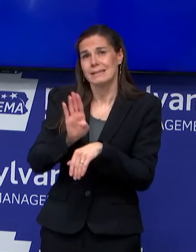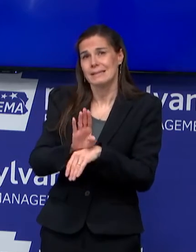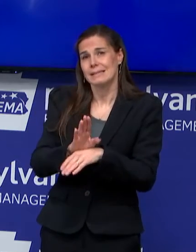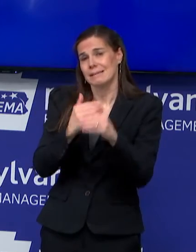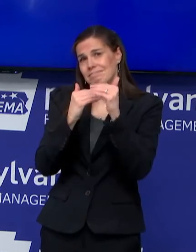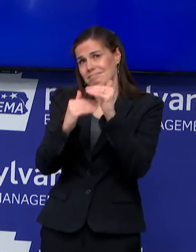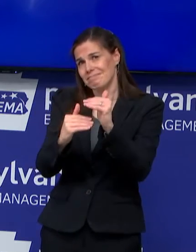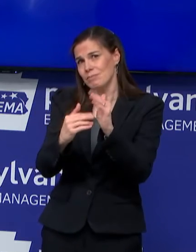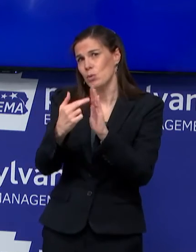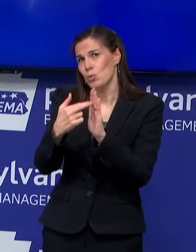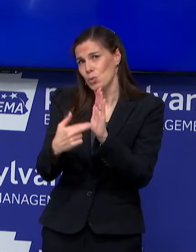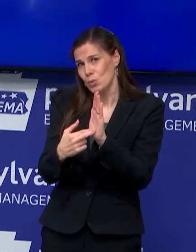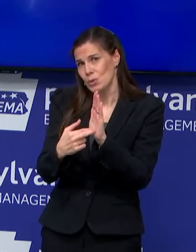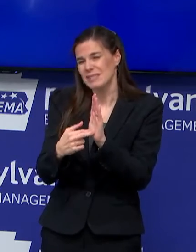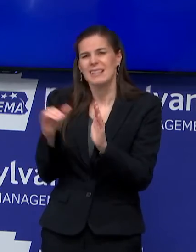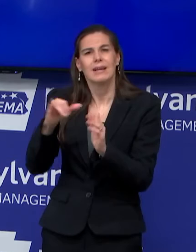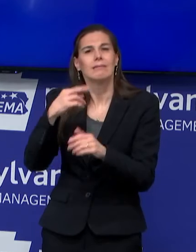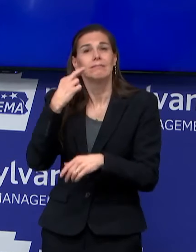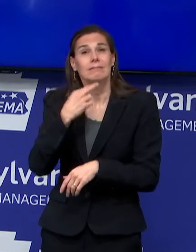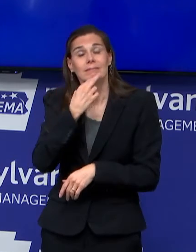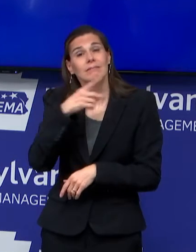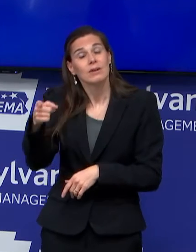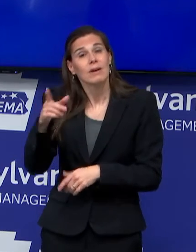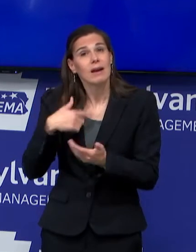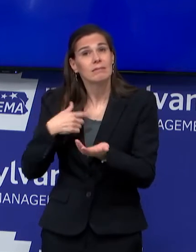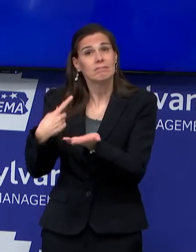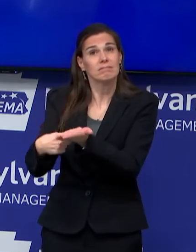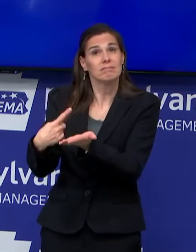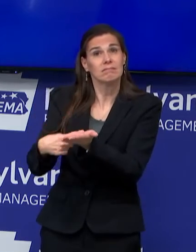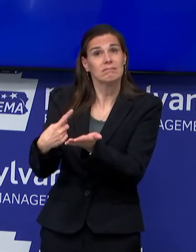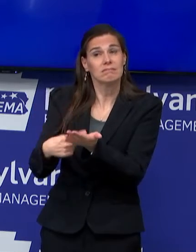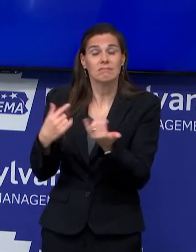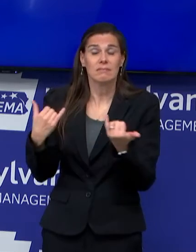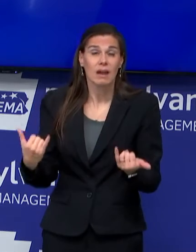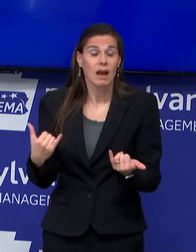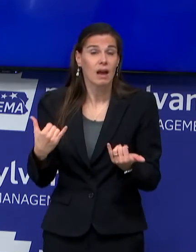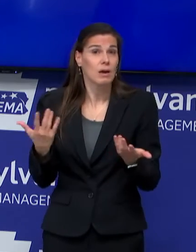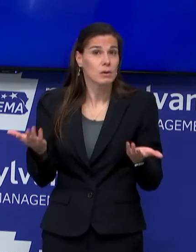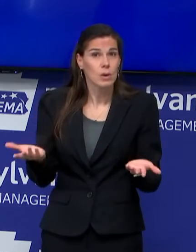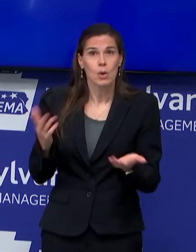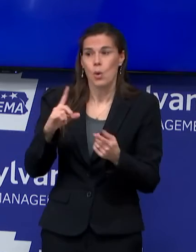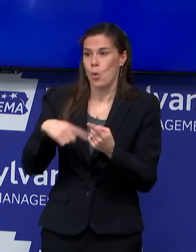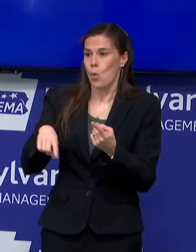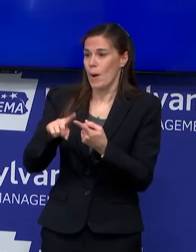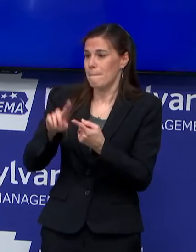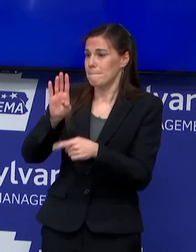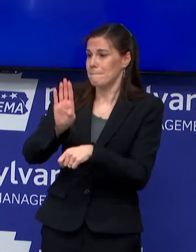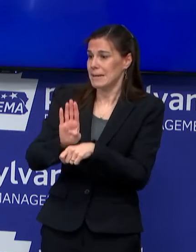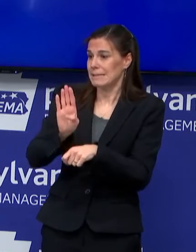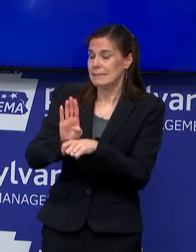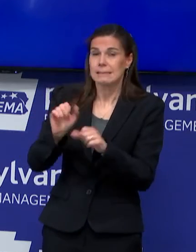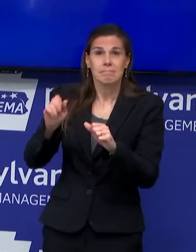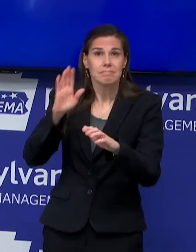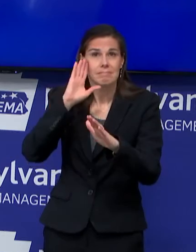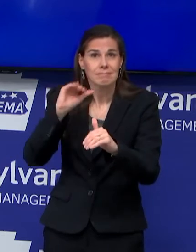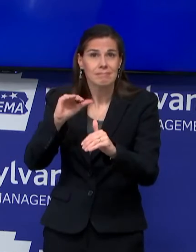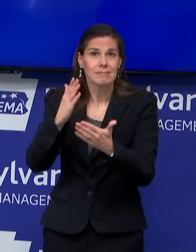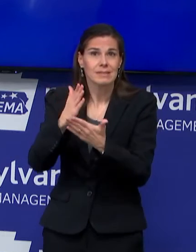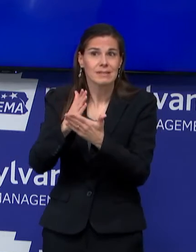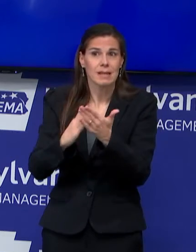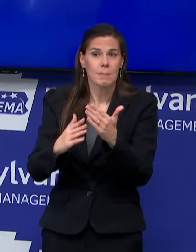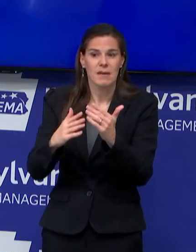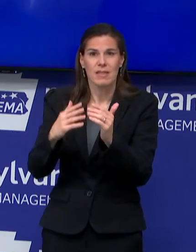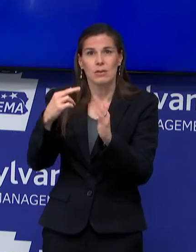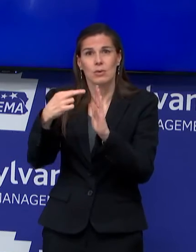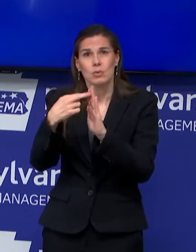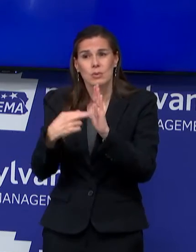at restaurants. Is there any talks, or at least future talks that are going on right now, of when some of these businesses could expect some of the